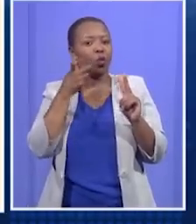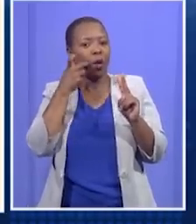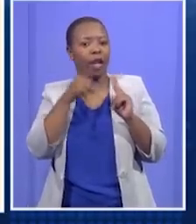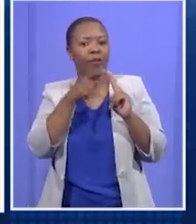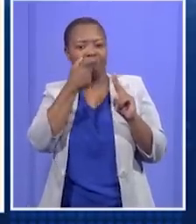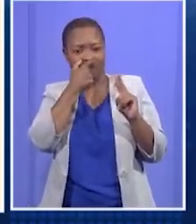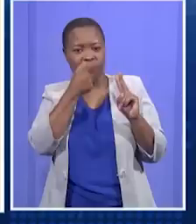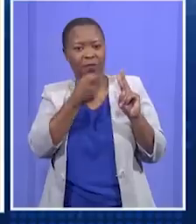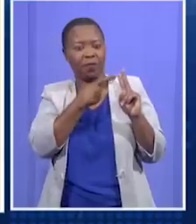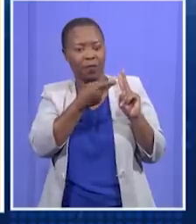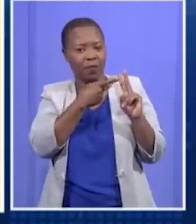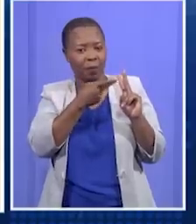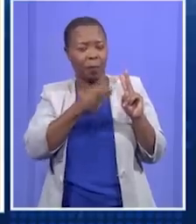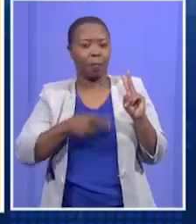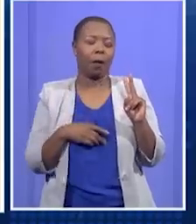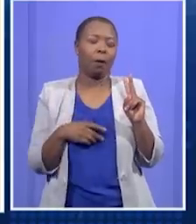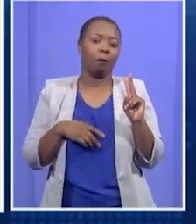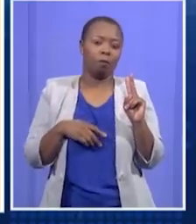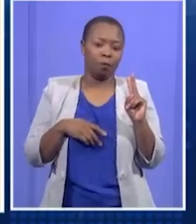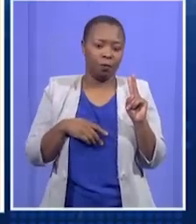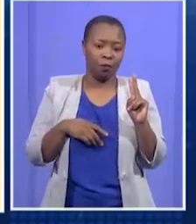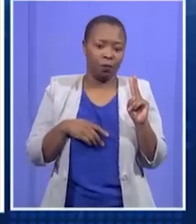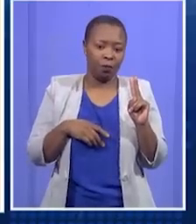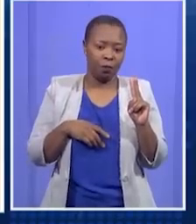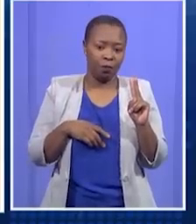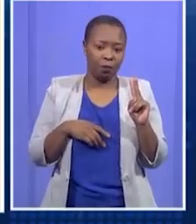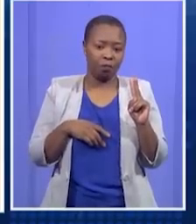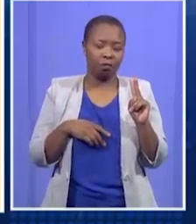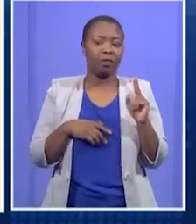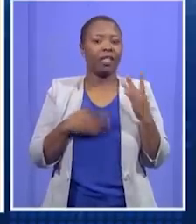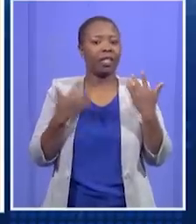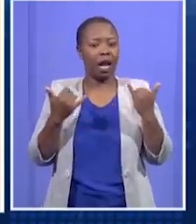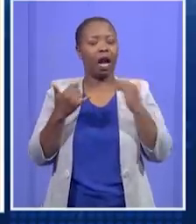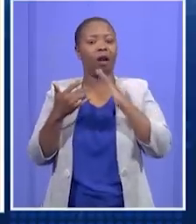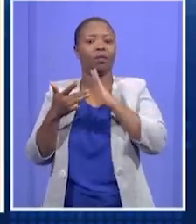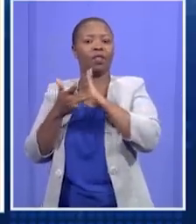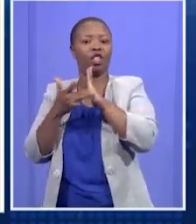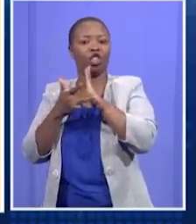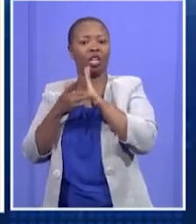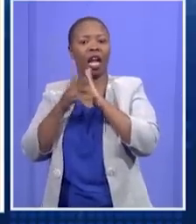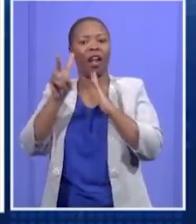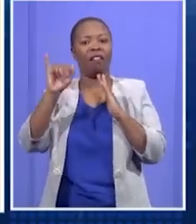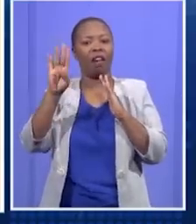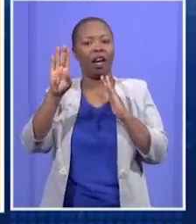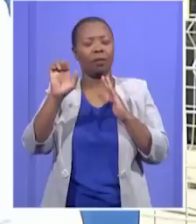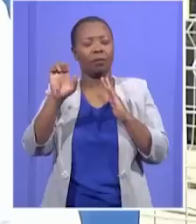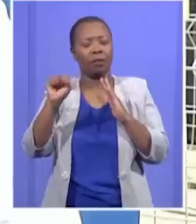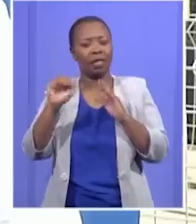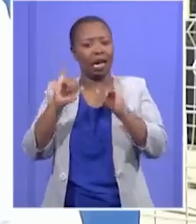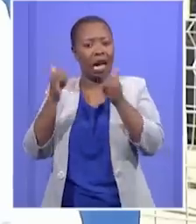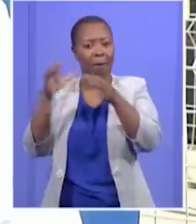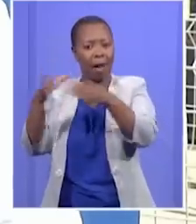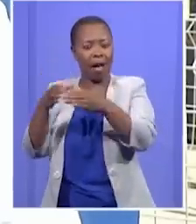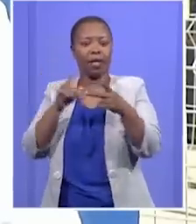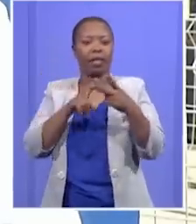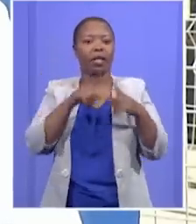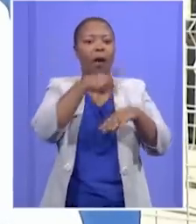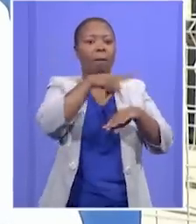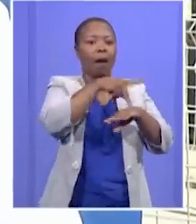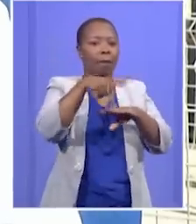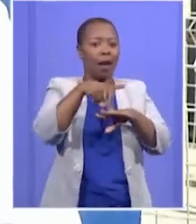Ramaphosa in a situation in which digital vibes and or pala-pala can trip them, he would be in a pound